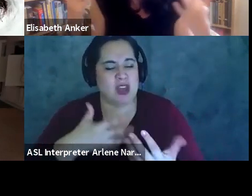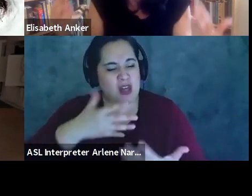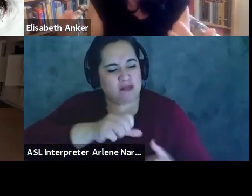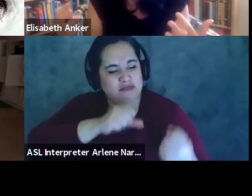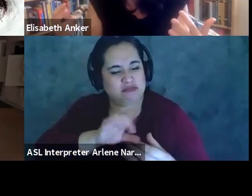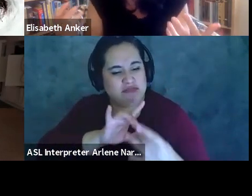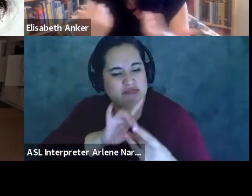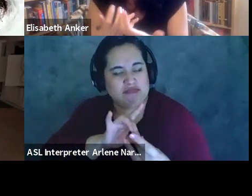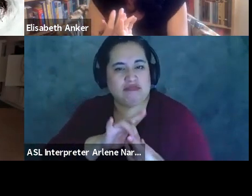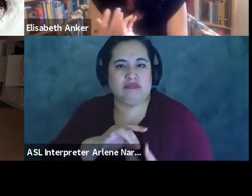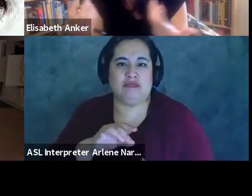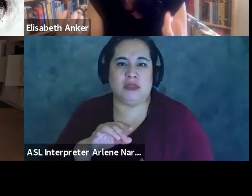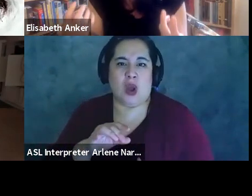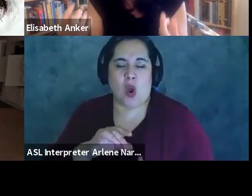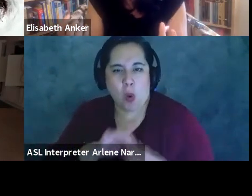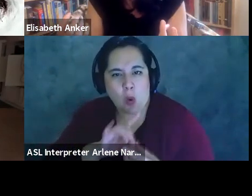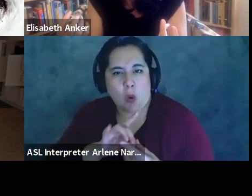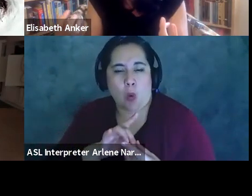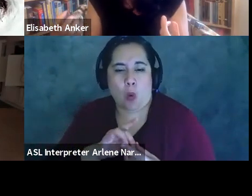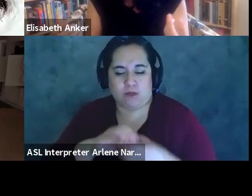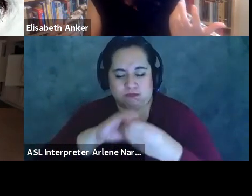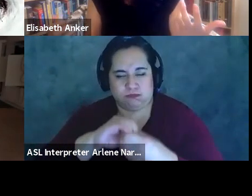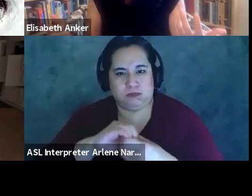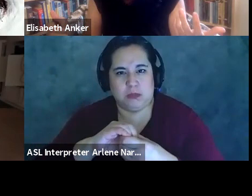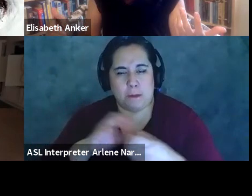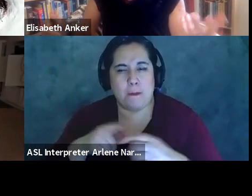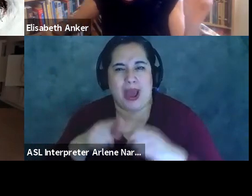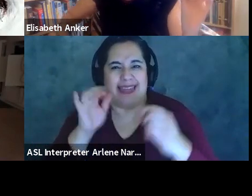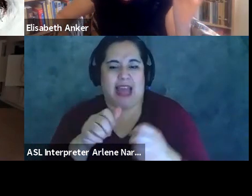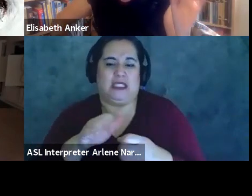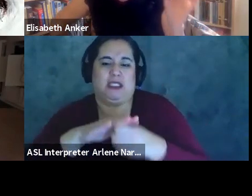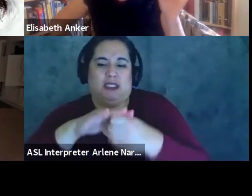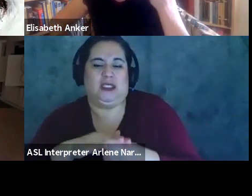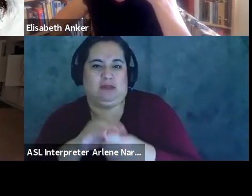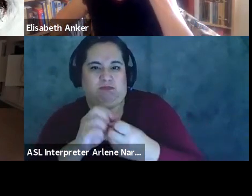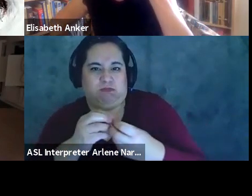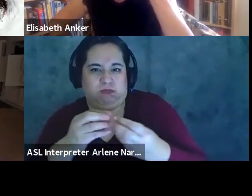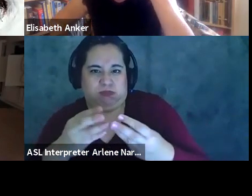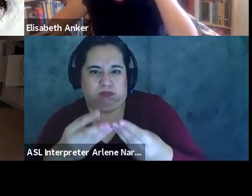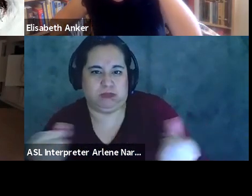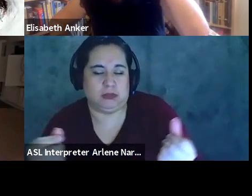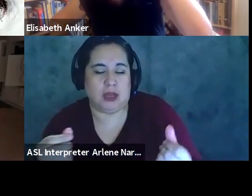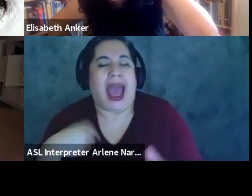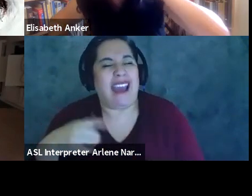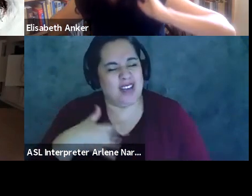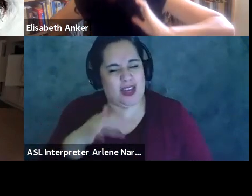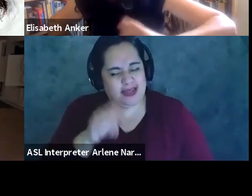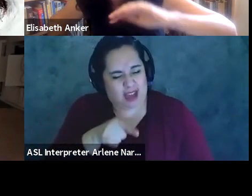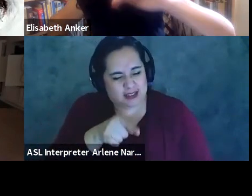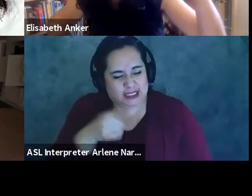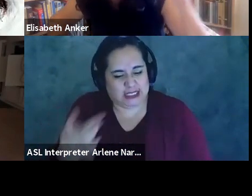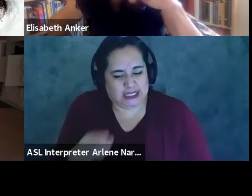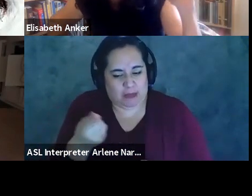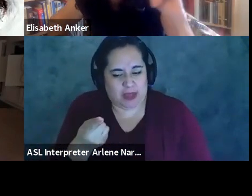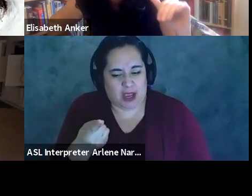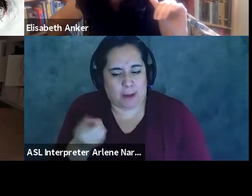in an old-fashioned sense that is being torn asunder. And so I think that sense of something